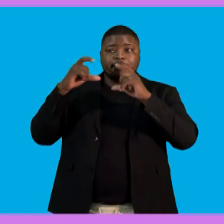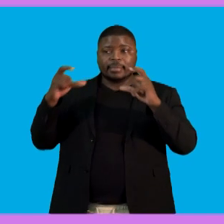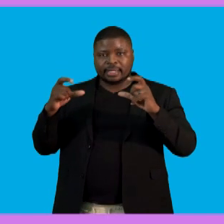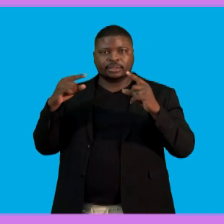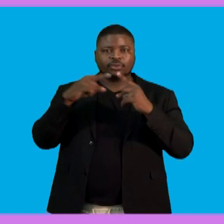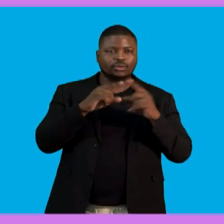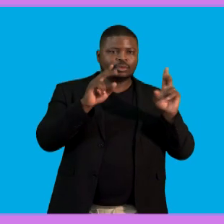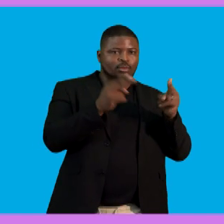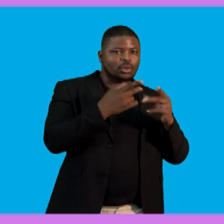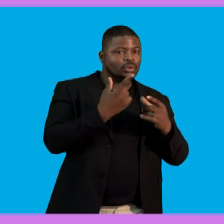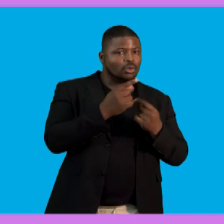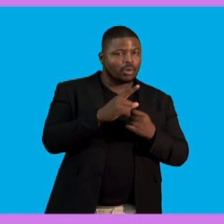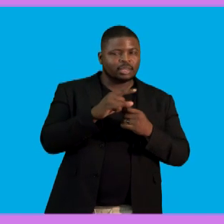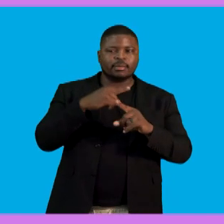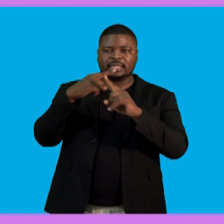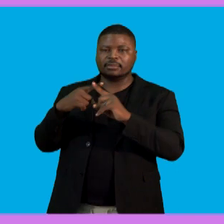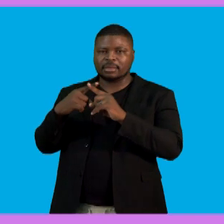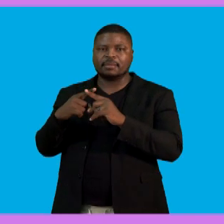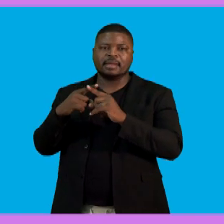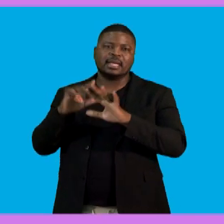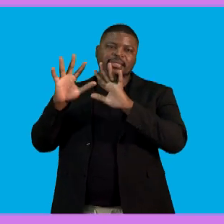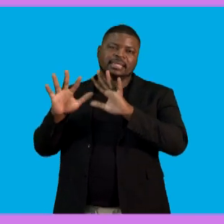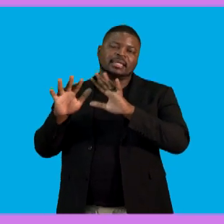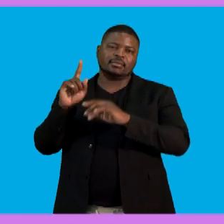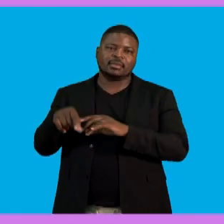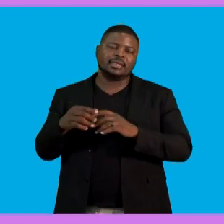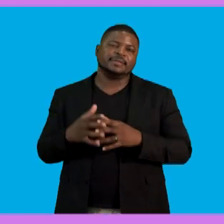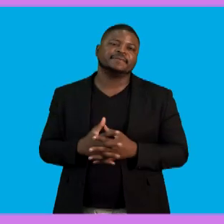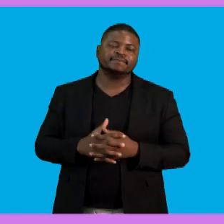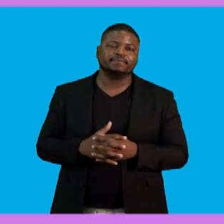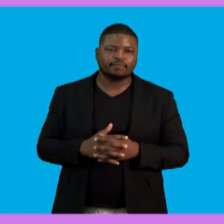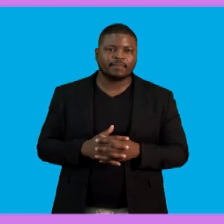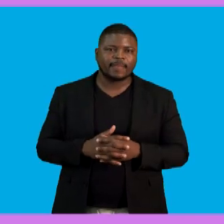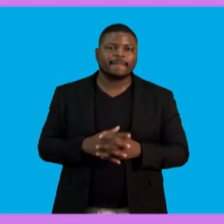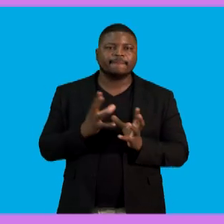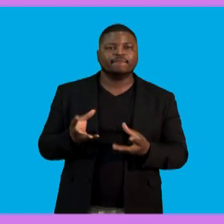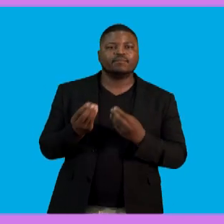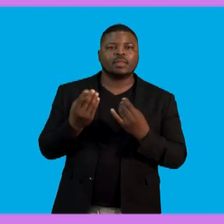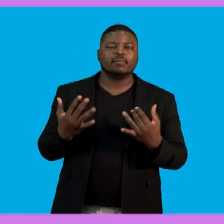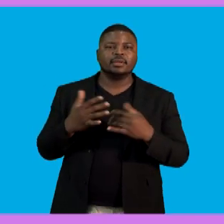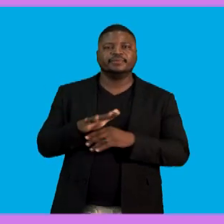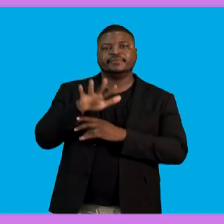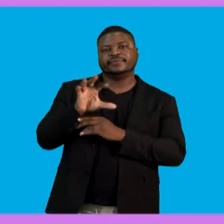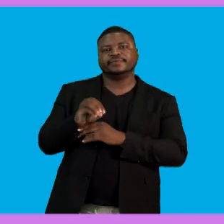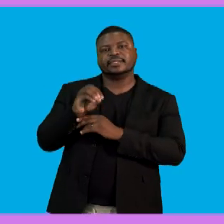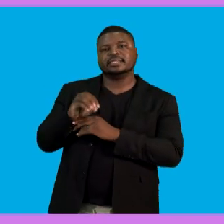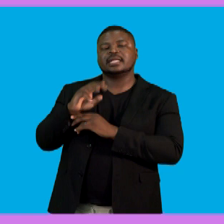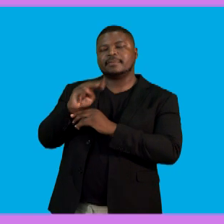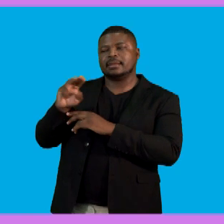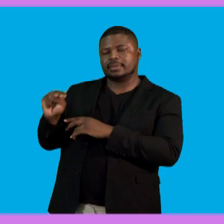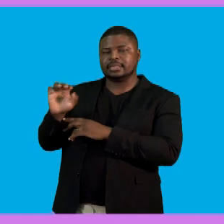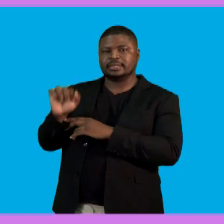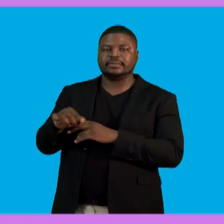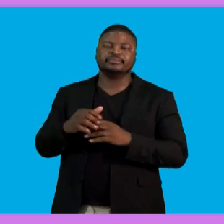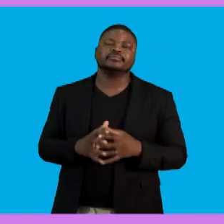to a small? We multiply by how many units? By 10. So we're going to have 5 multiplied by 10, which gives us